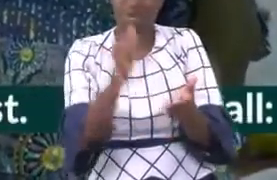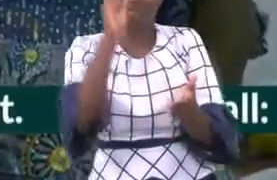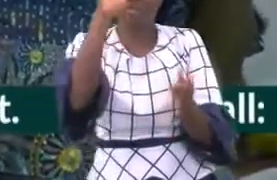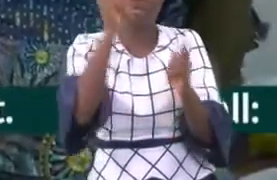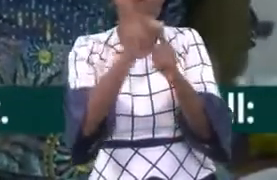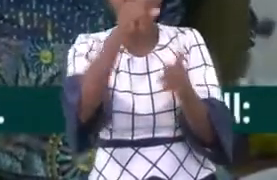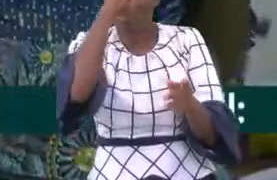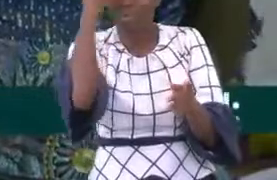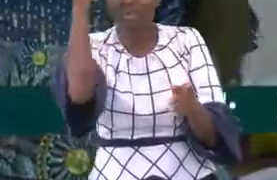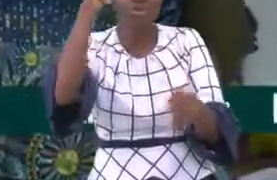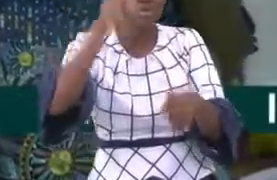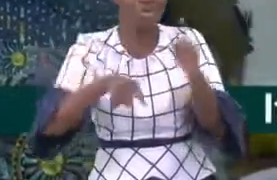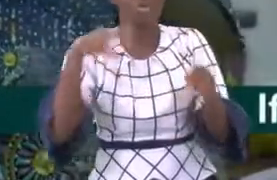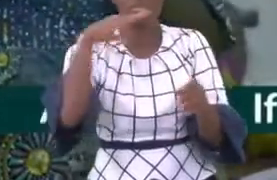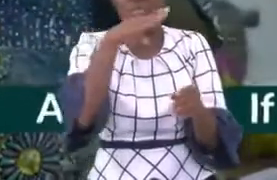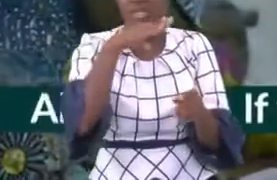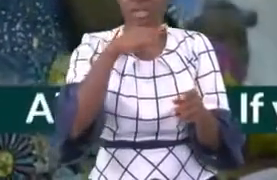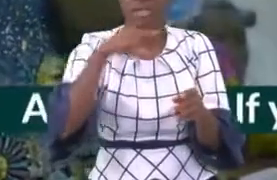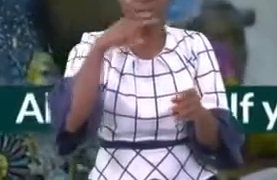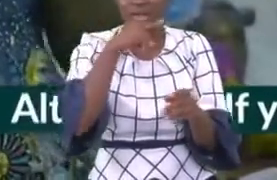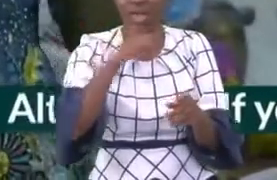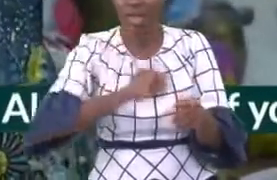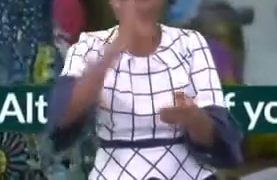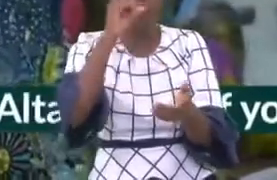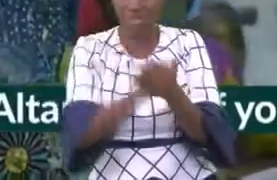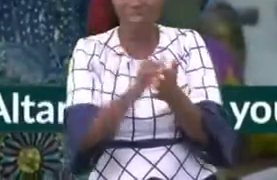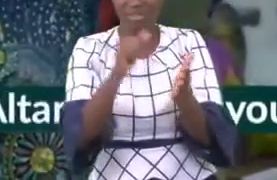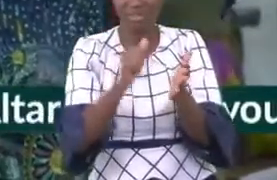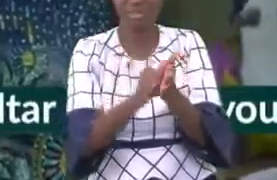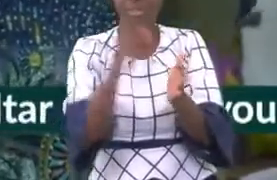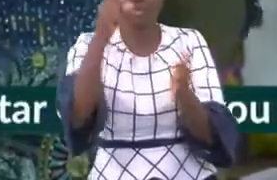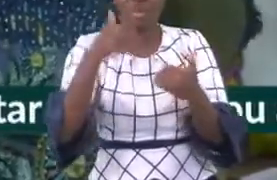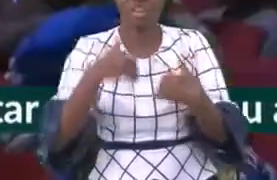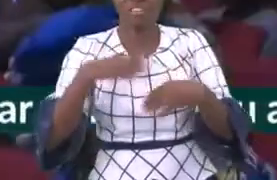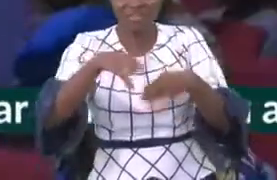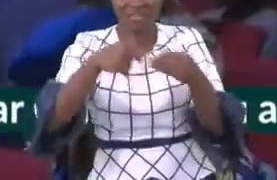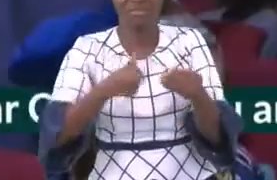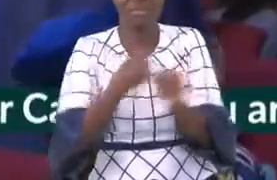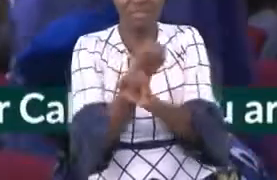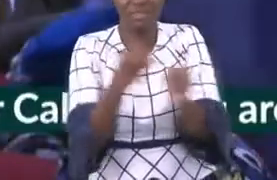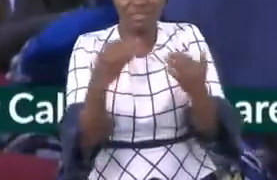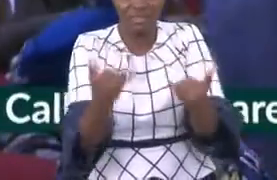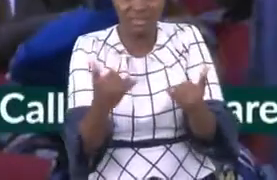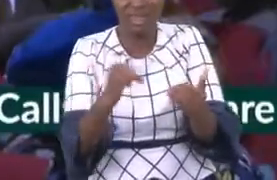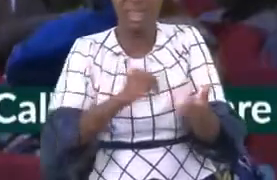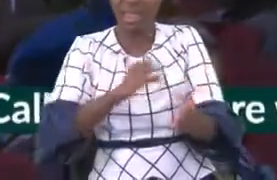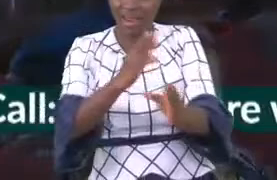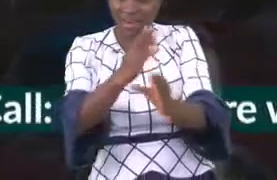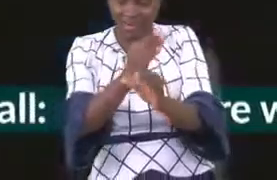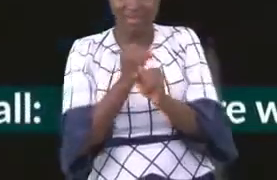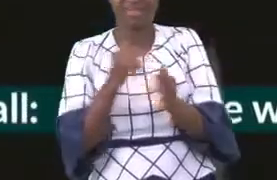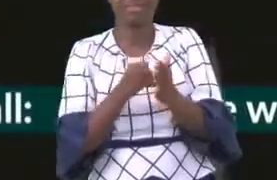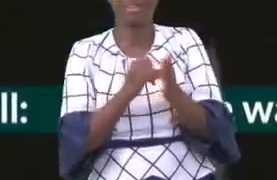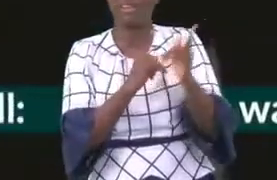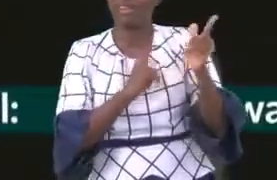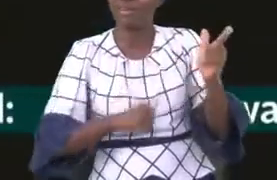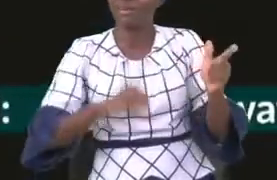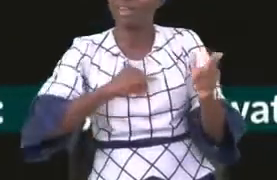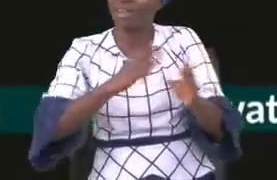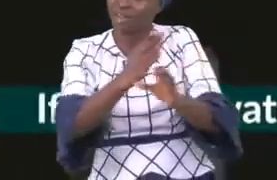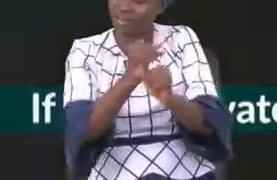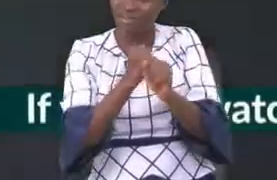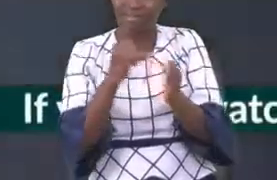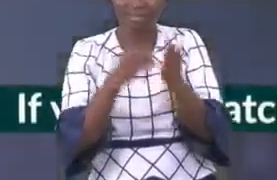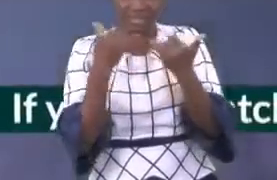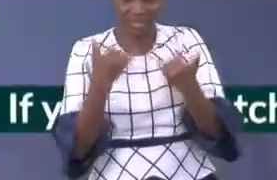is mine now. I receive. Lord, I receive. Thank you. In Jesus' name